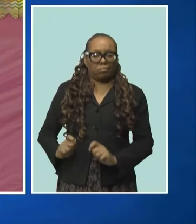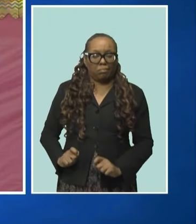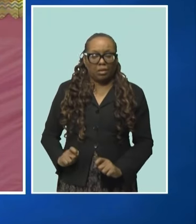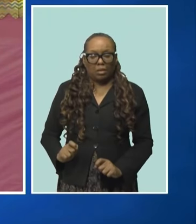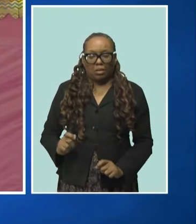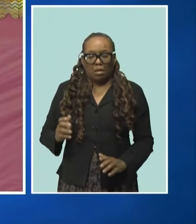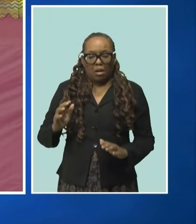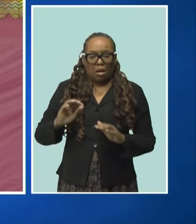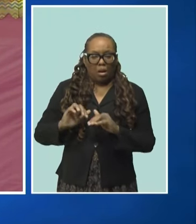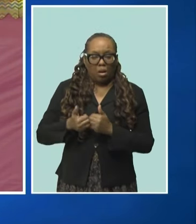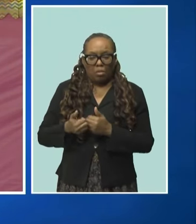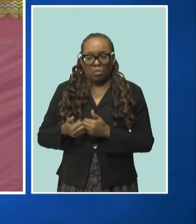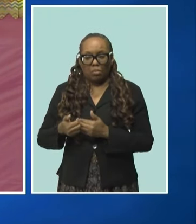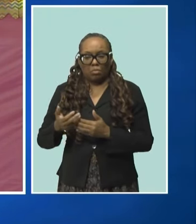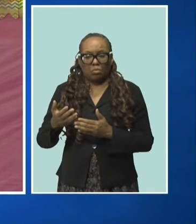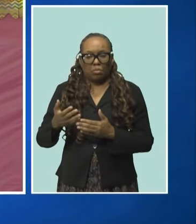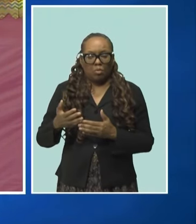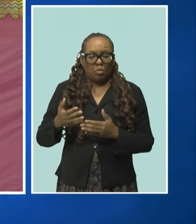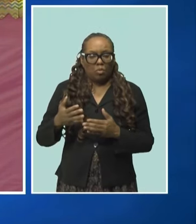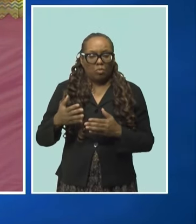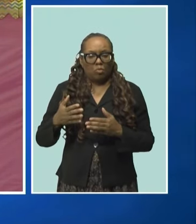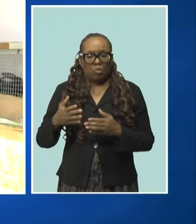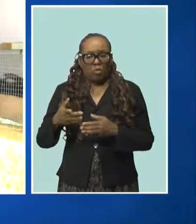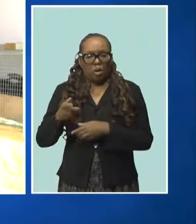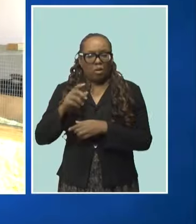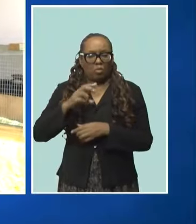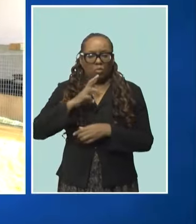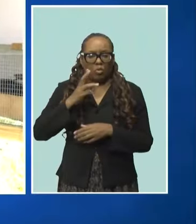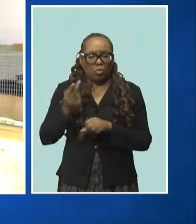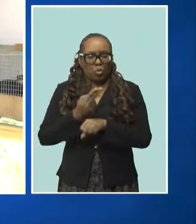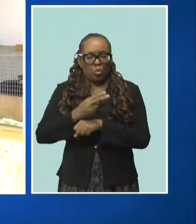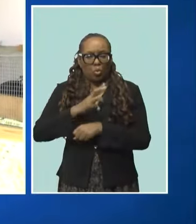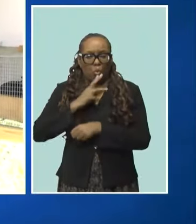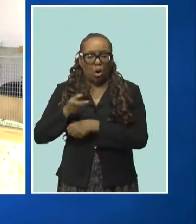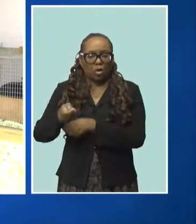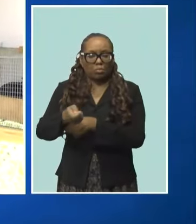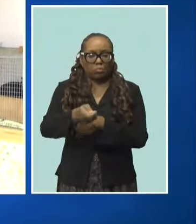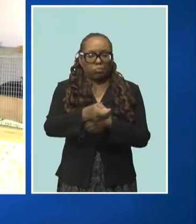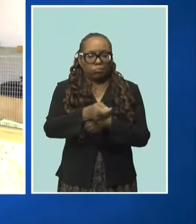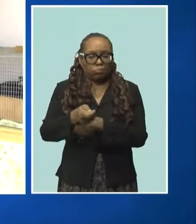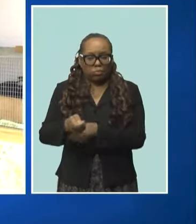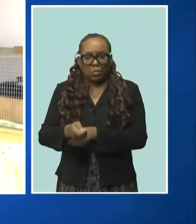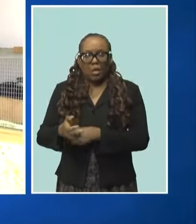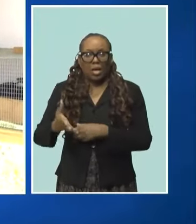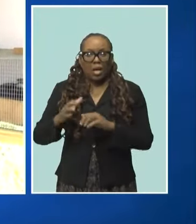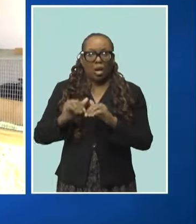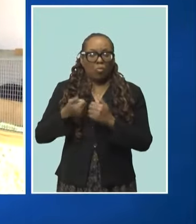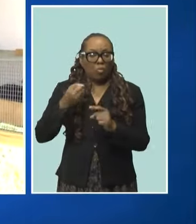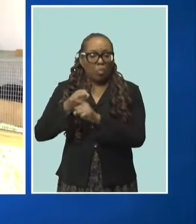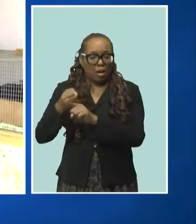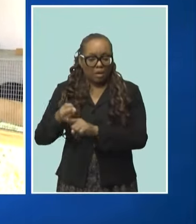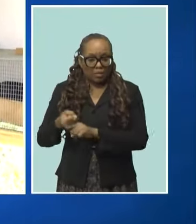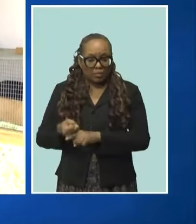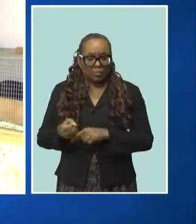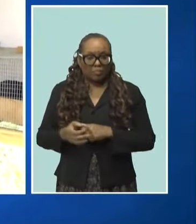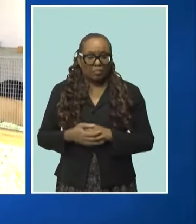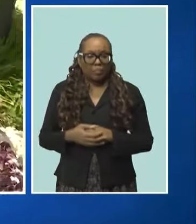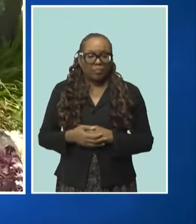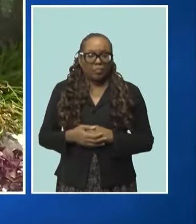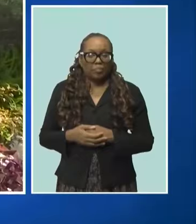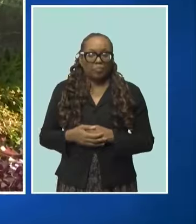where and when needed in the established zone. The relationship between the school and the Legacy Foundation goes back to